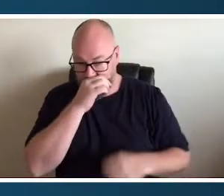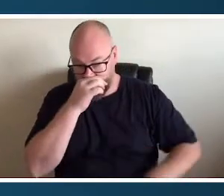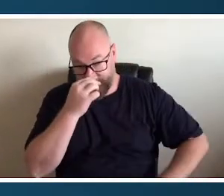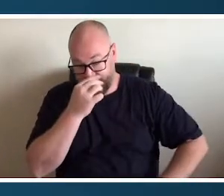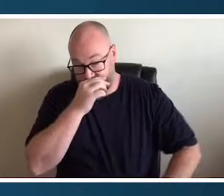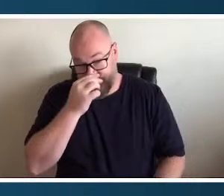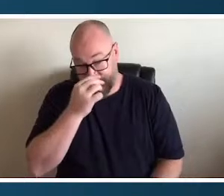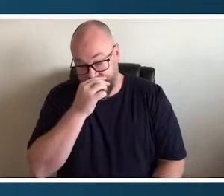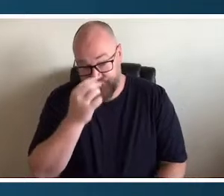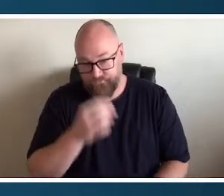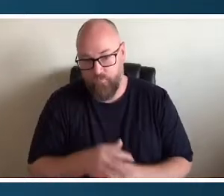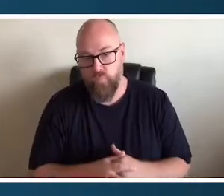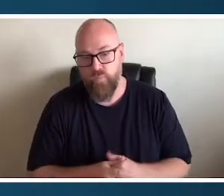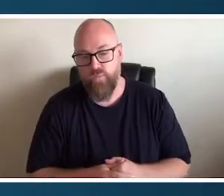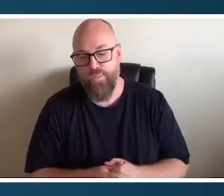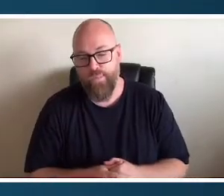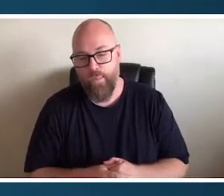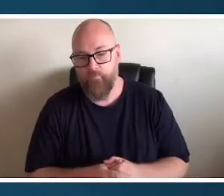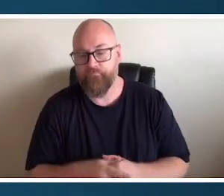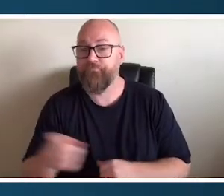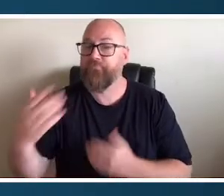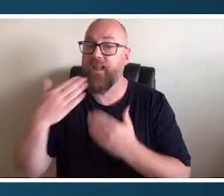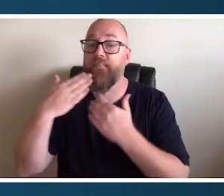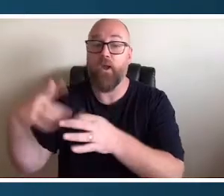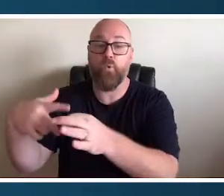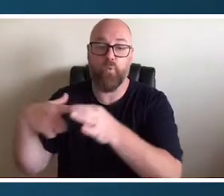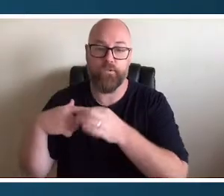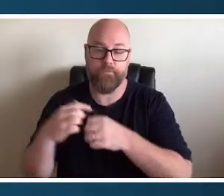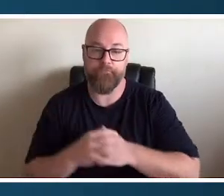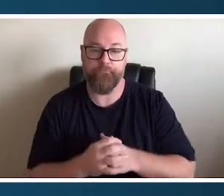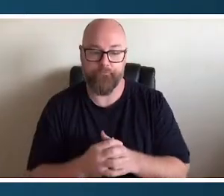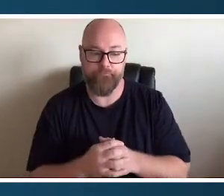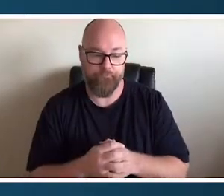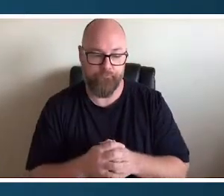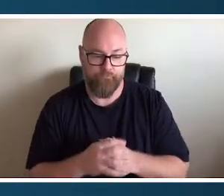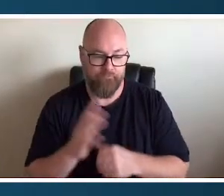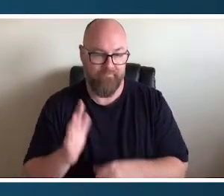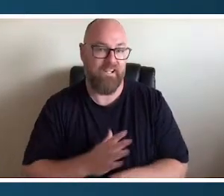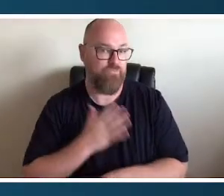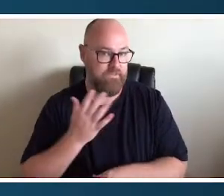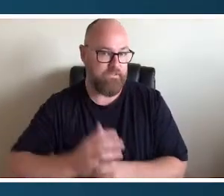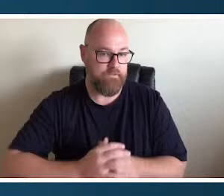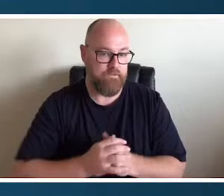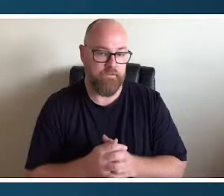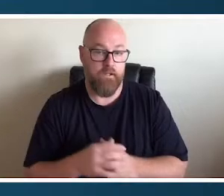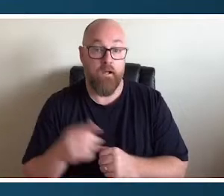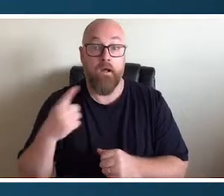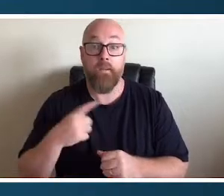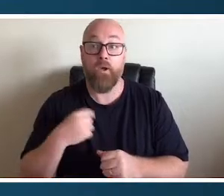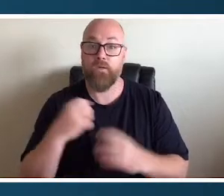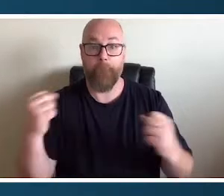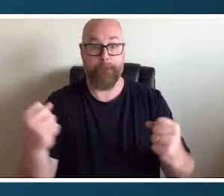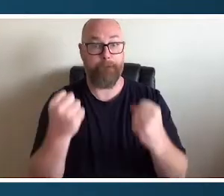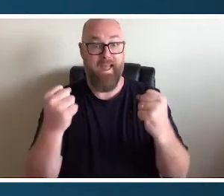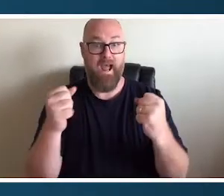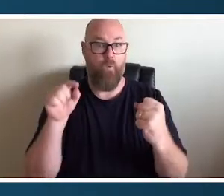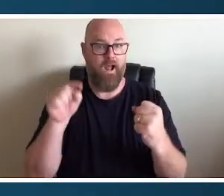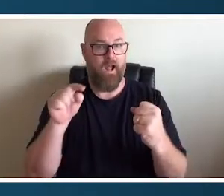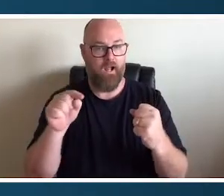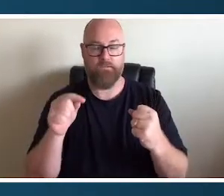It is very interesting because thank you very much for the question and the comment. It's very interesting because the issue of power has come